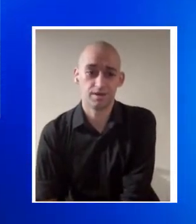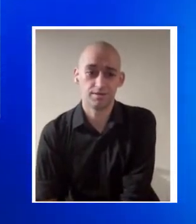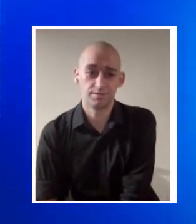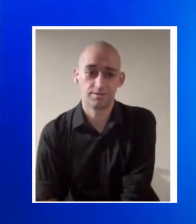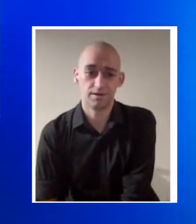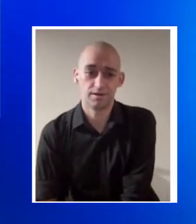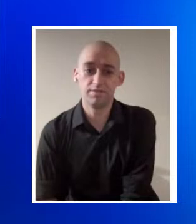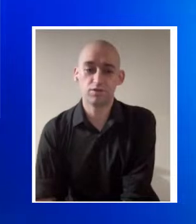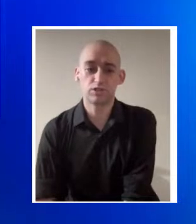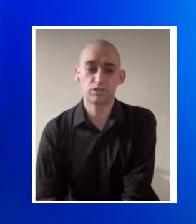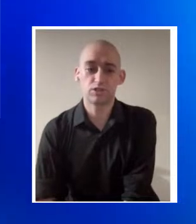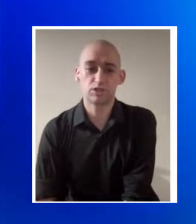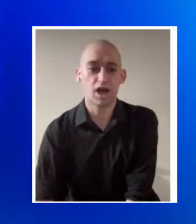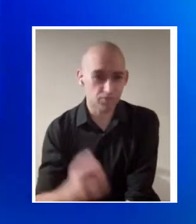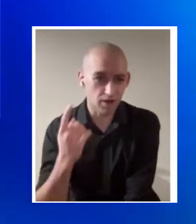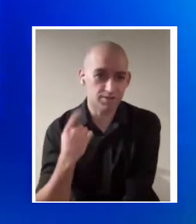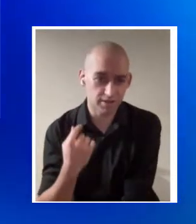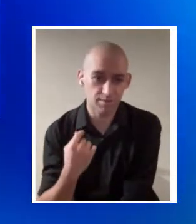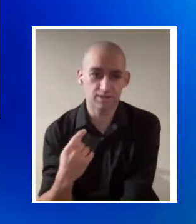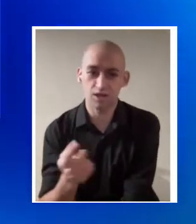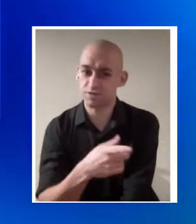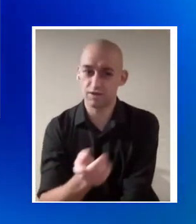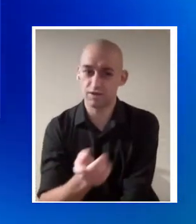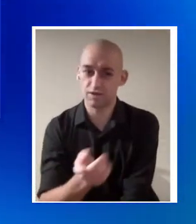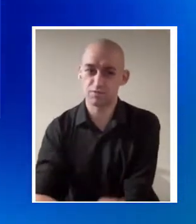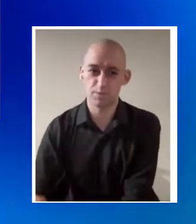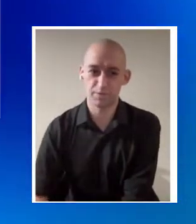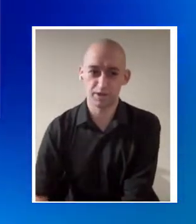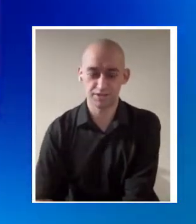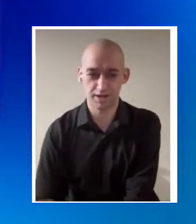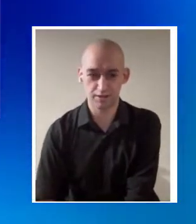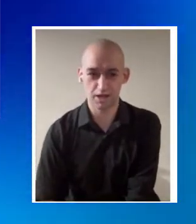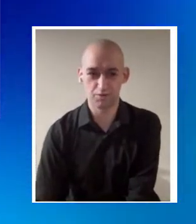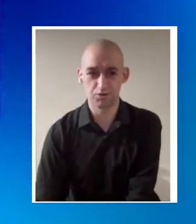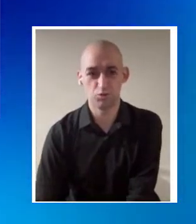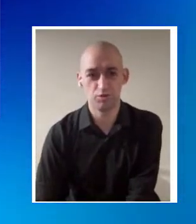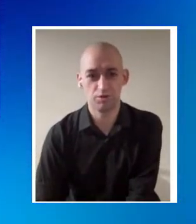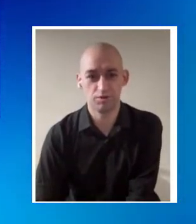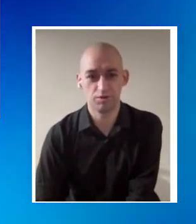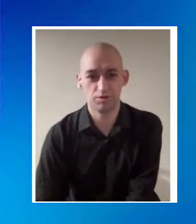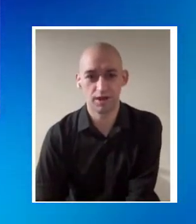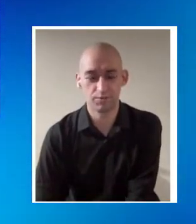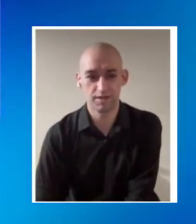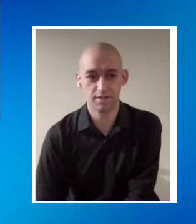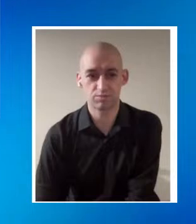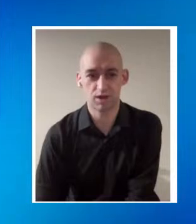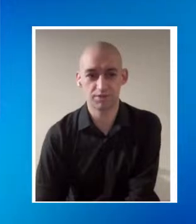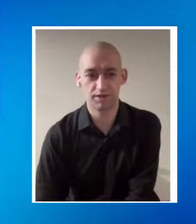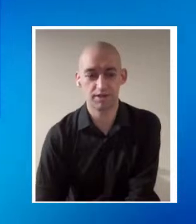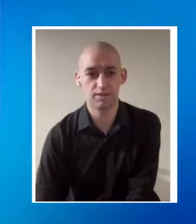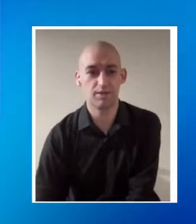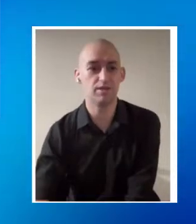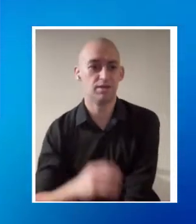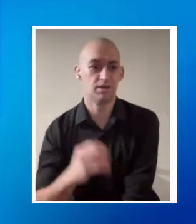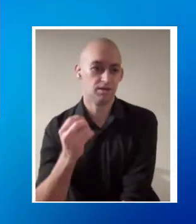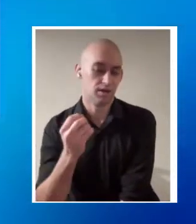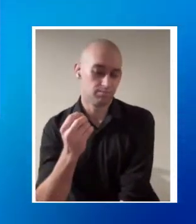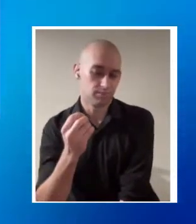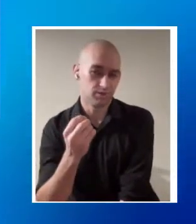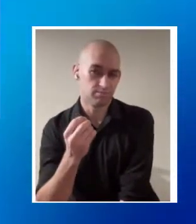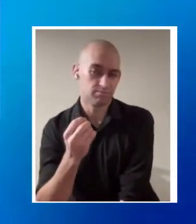Yeah. I thought that to myself, and I never heard anybody else say that out loud. And that's probably a good idea.